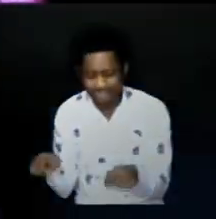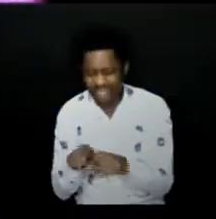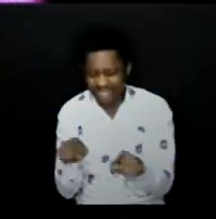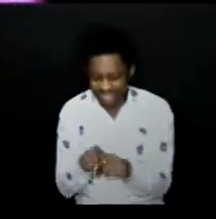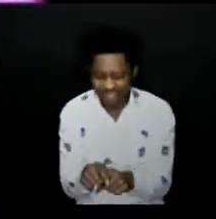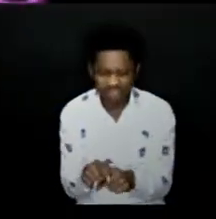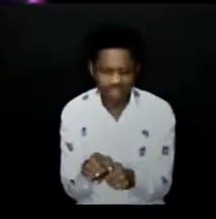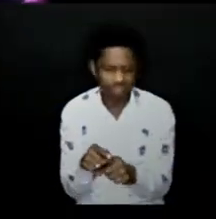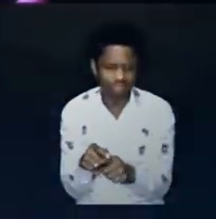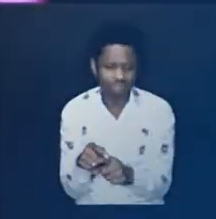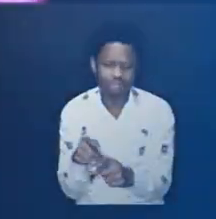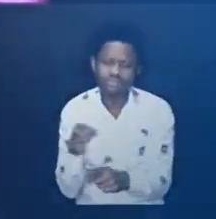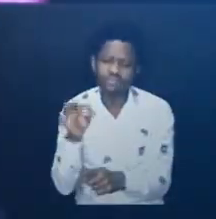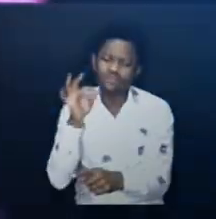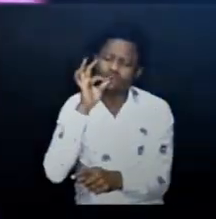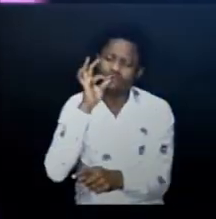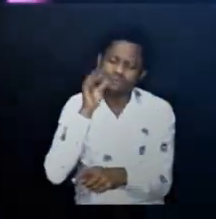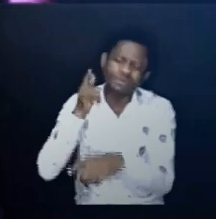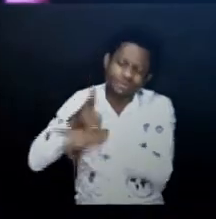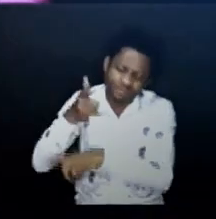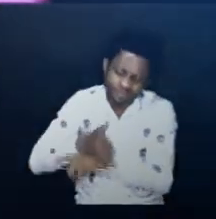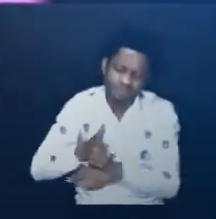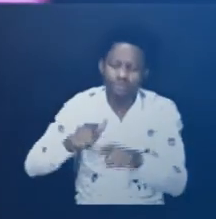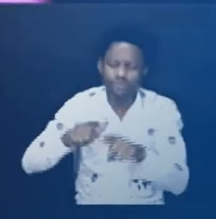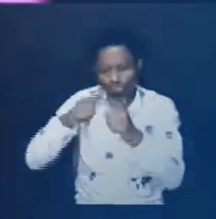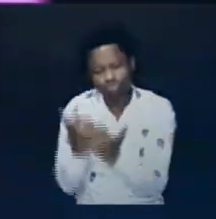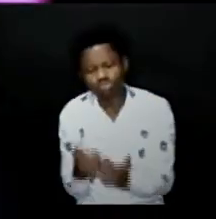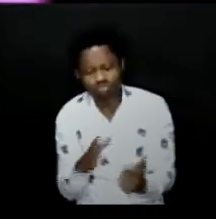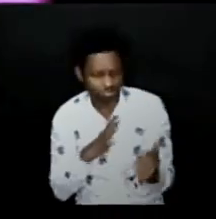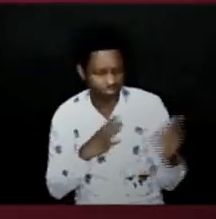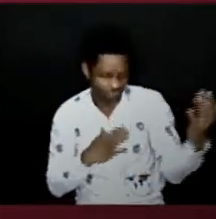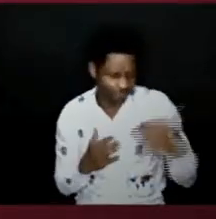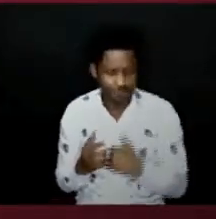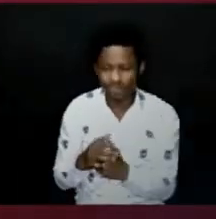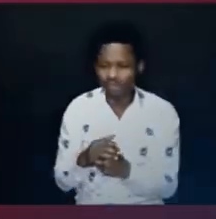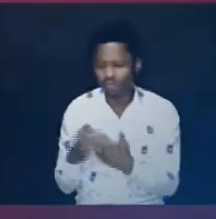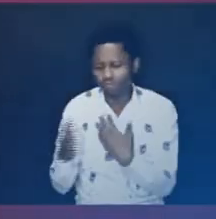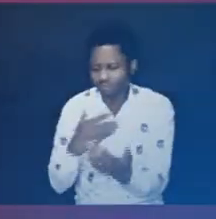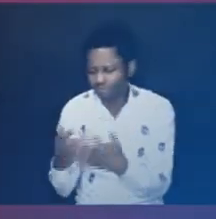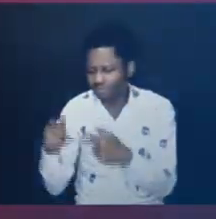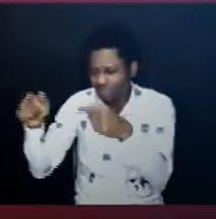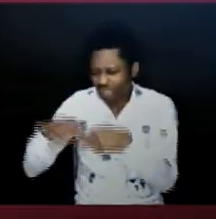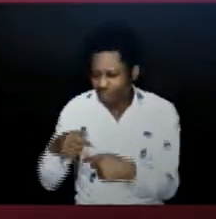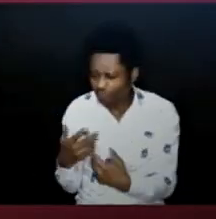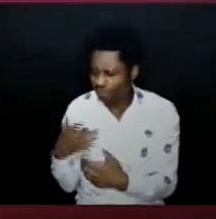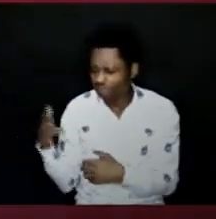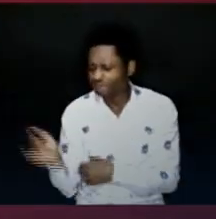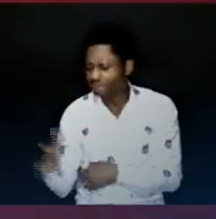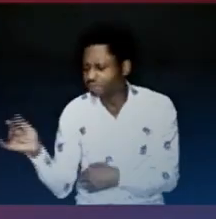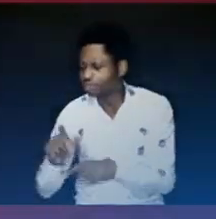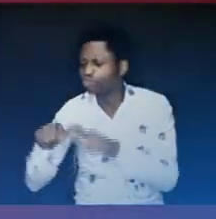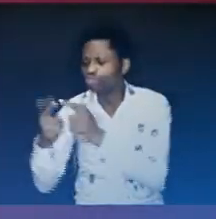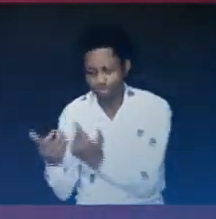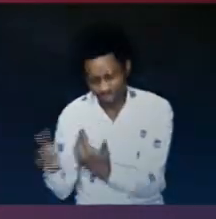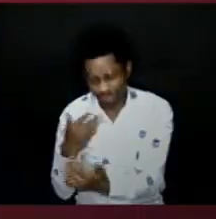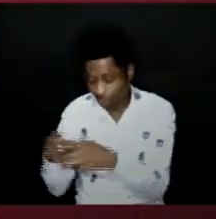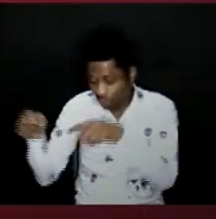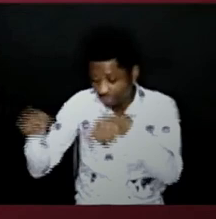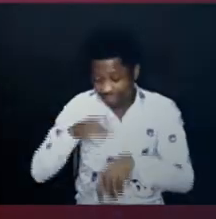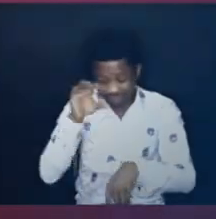will be deliverance. Let them come as womanizers. But in the church,